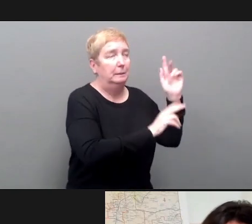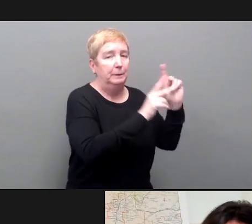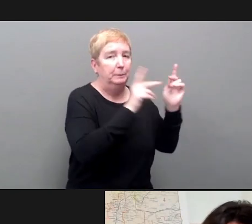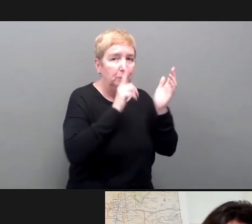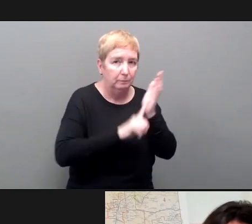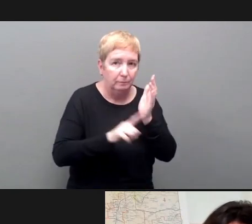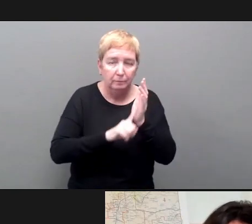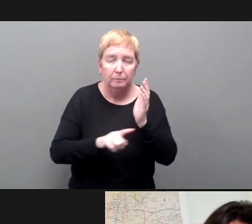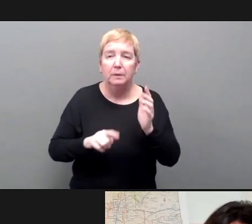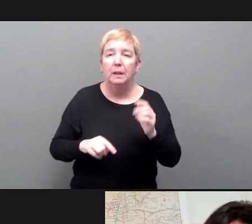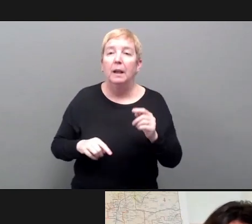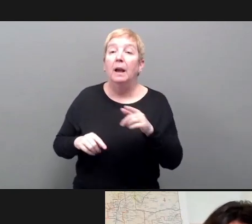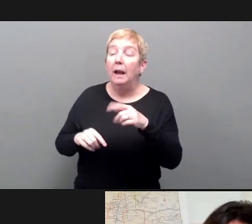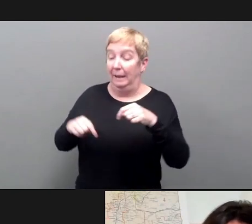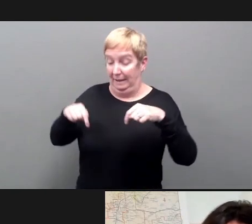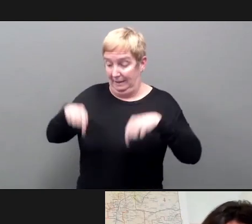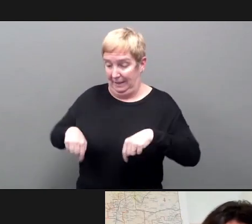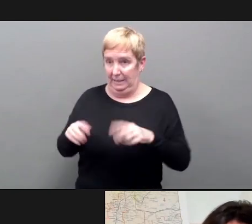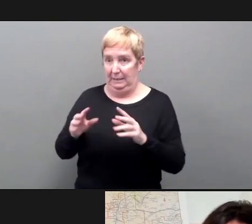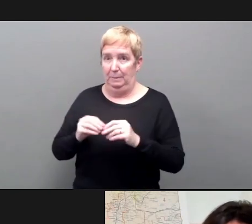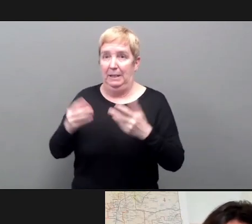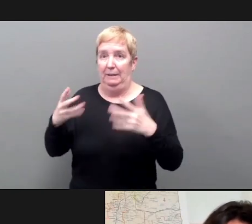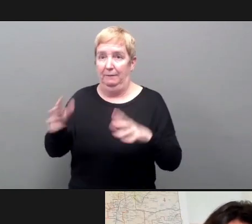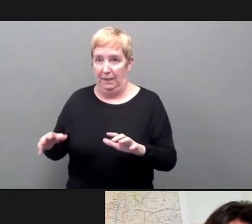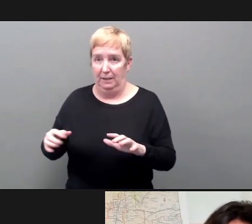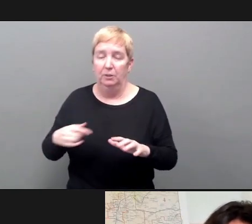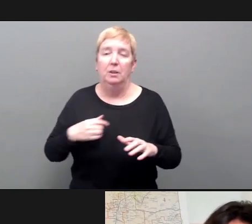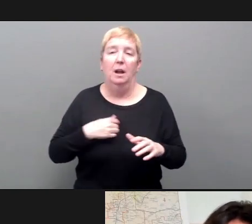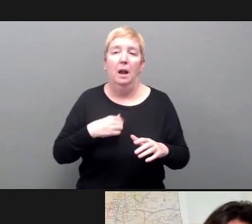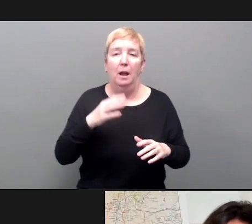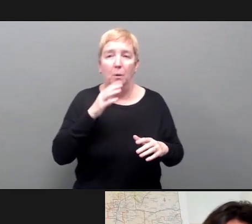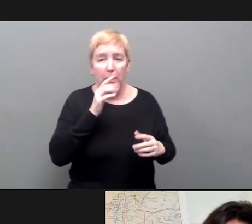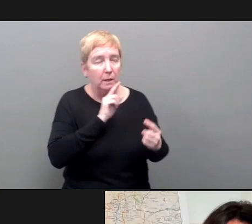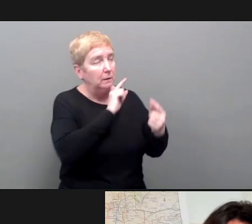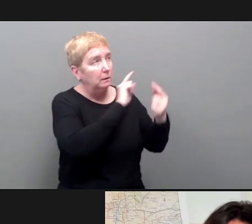right after this, I meet with our the governor's